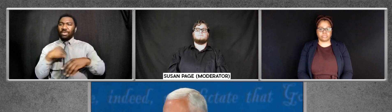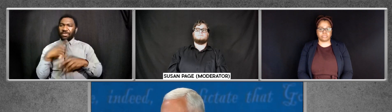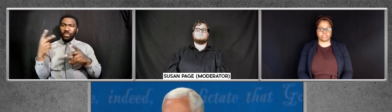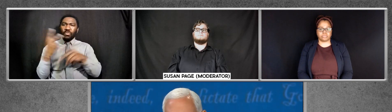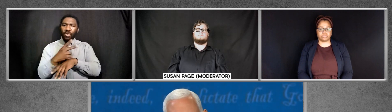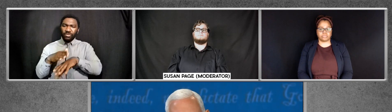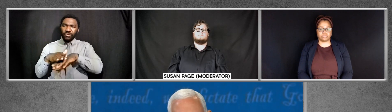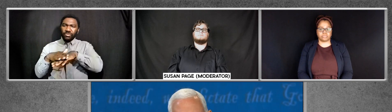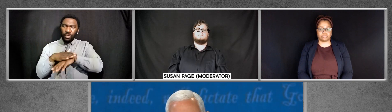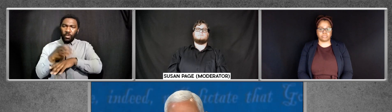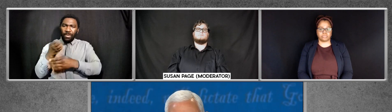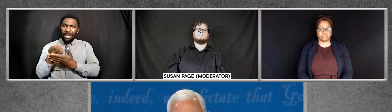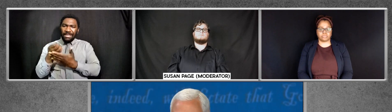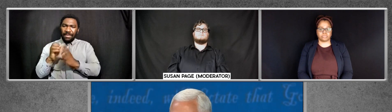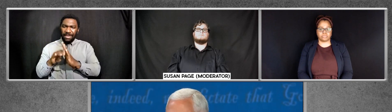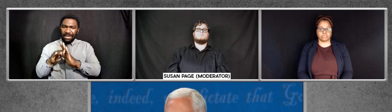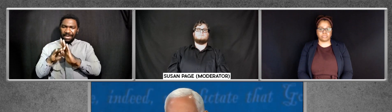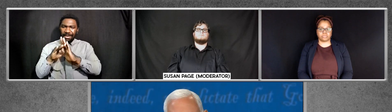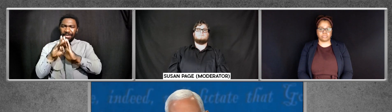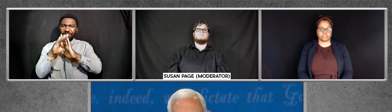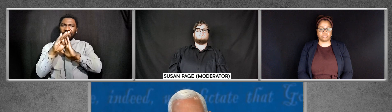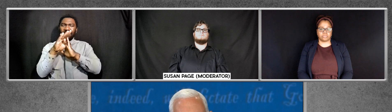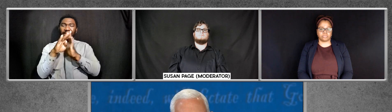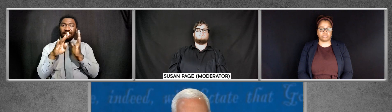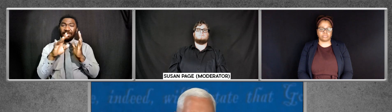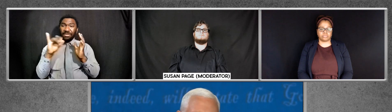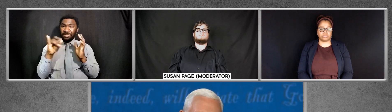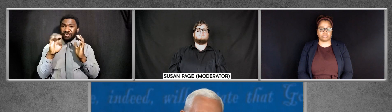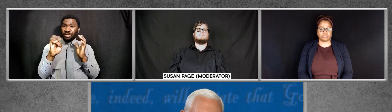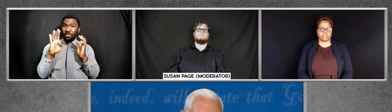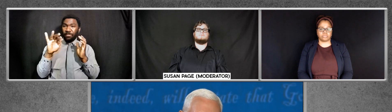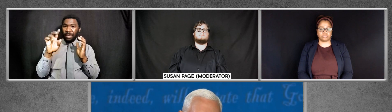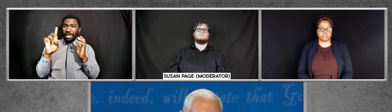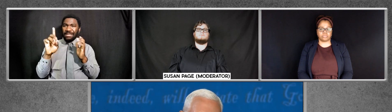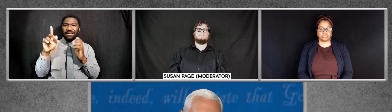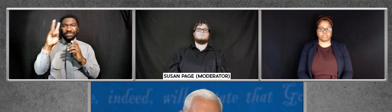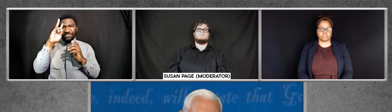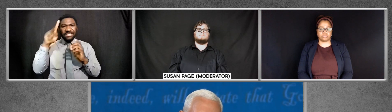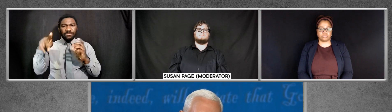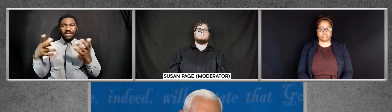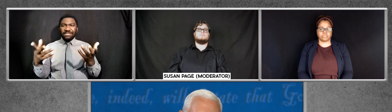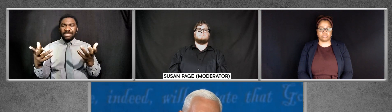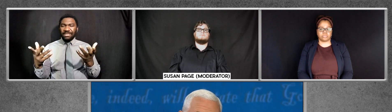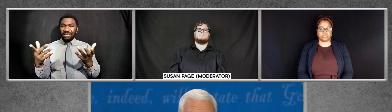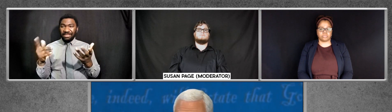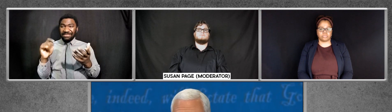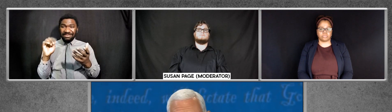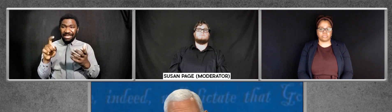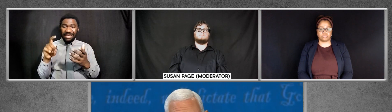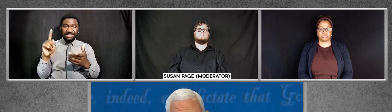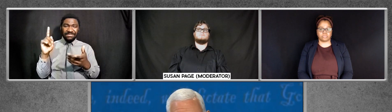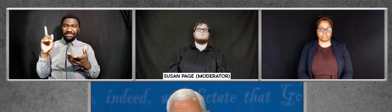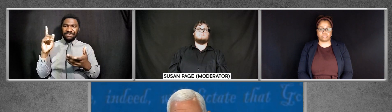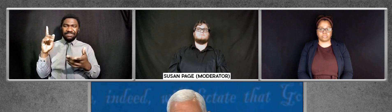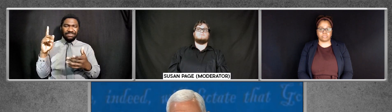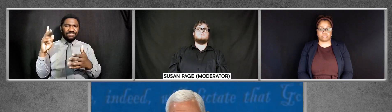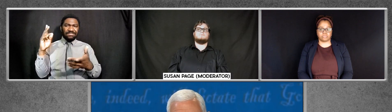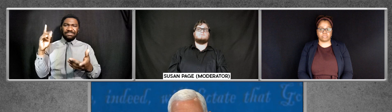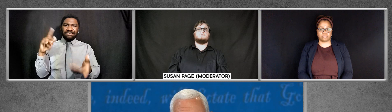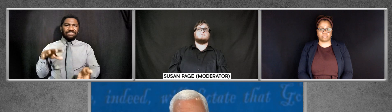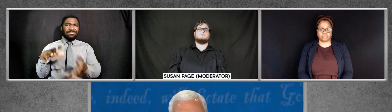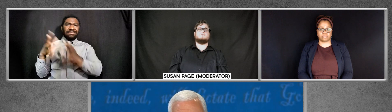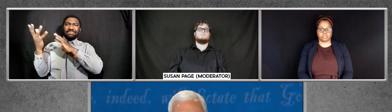Biden was vice president, they tried to tax and spend and regulate and bail our way back to a growing economy. President Trump cut taxes